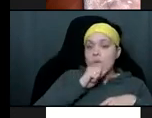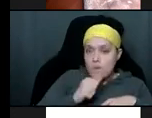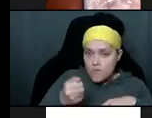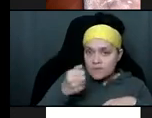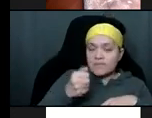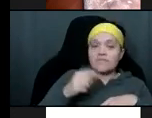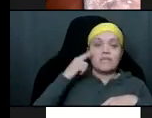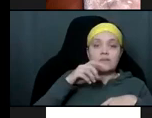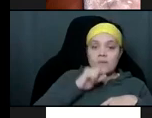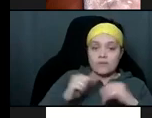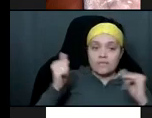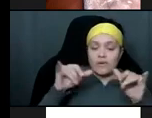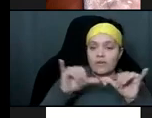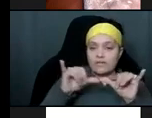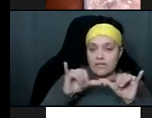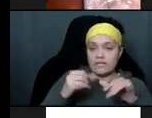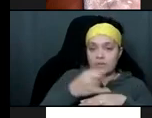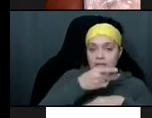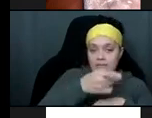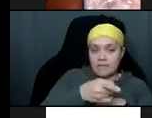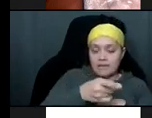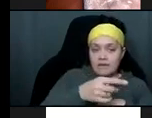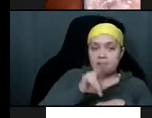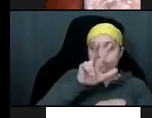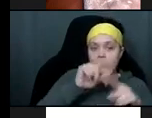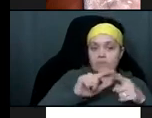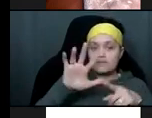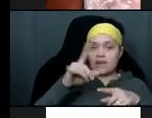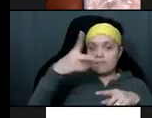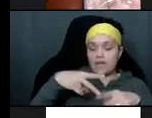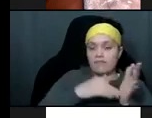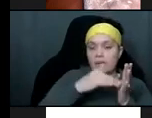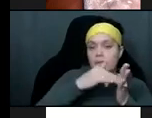the oldest of the sizable islands there, at 3 to 5.5